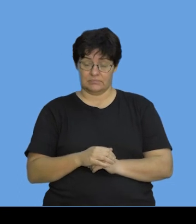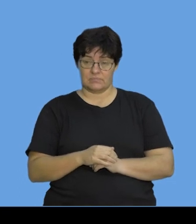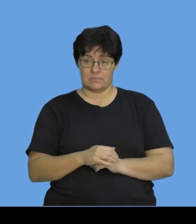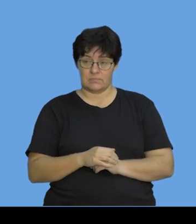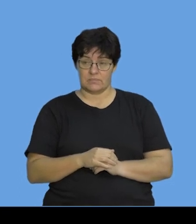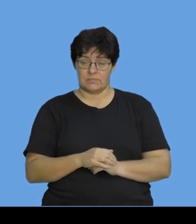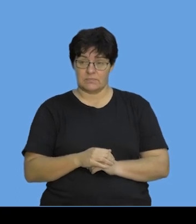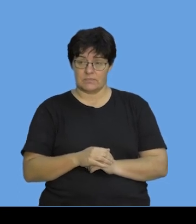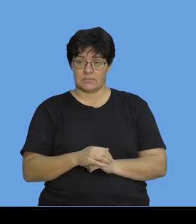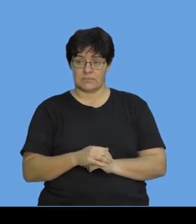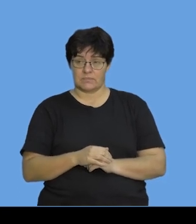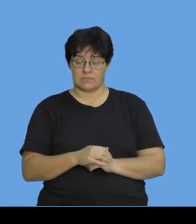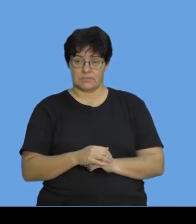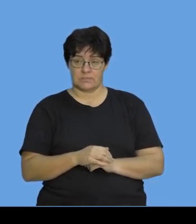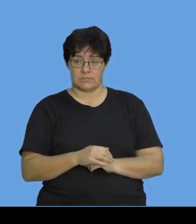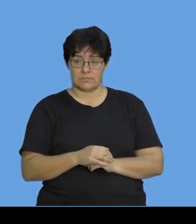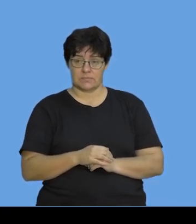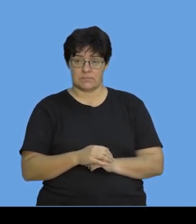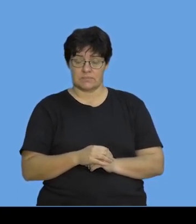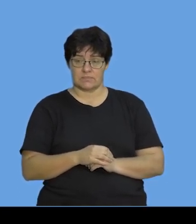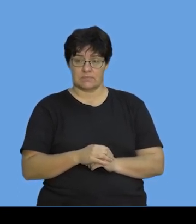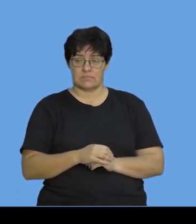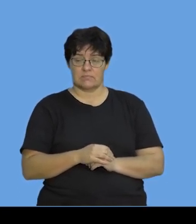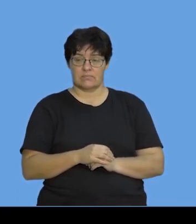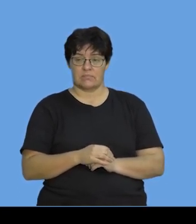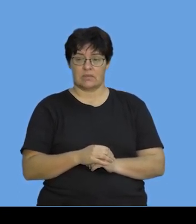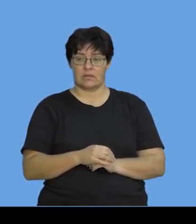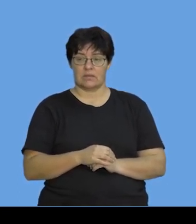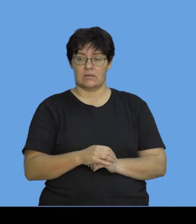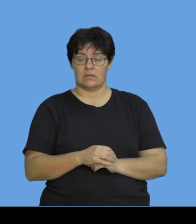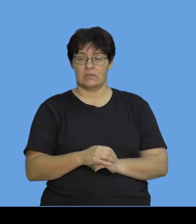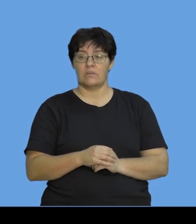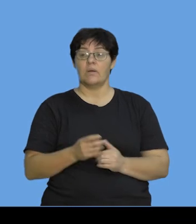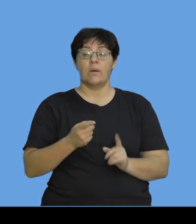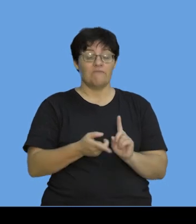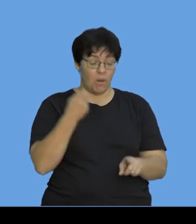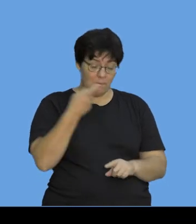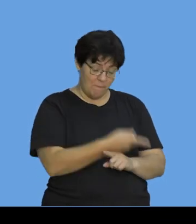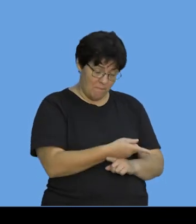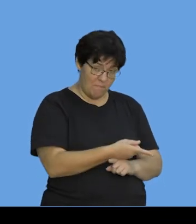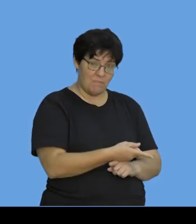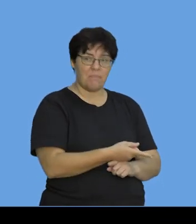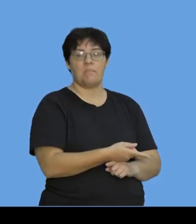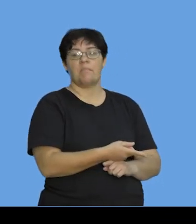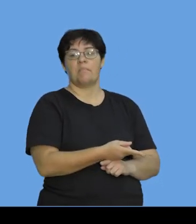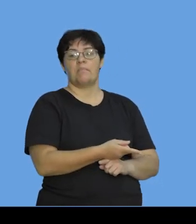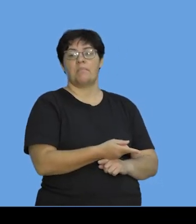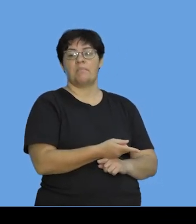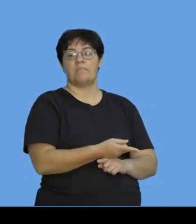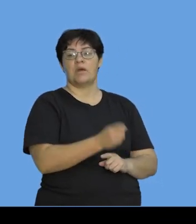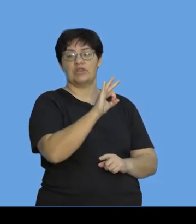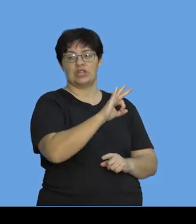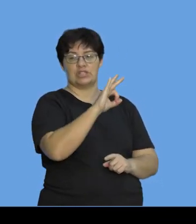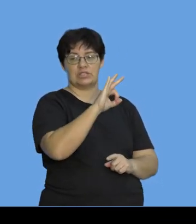was obtained in practice, and then it was obtained from 30 grams of nitrogen. So we want to calculate the